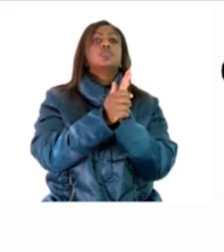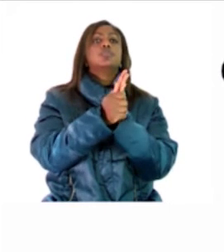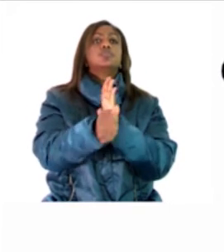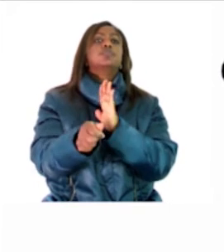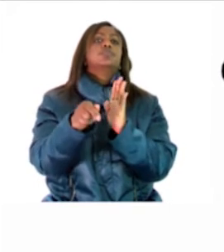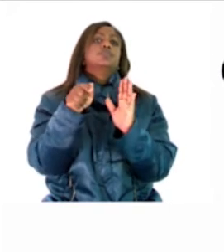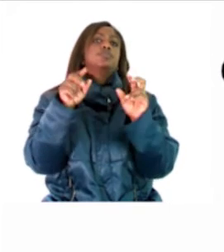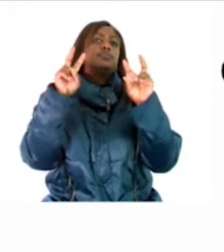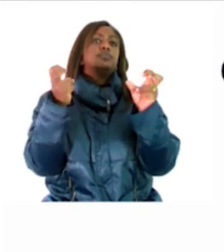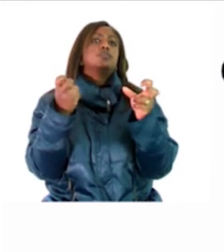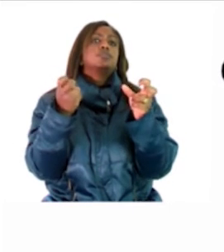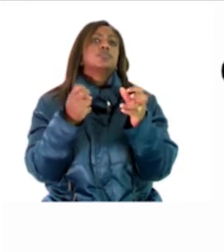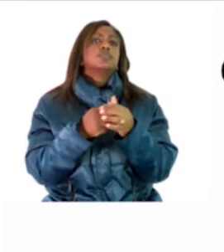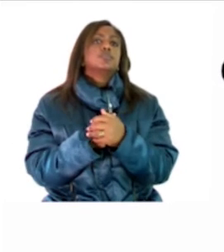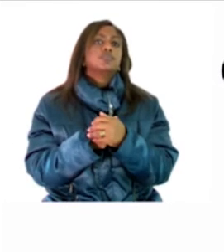at the end of the day.